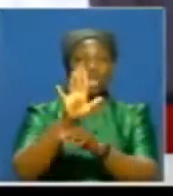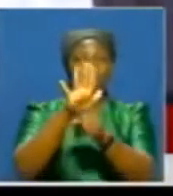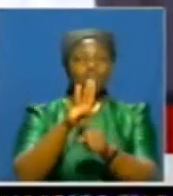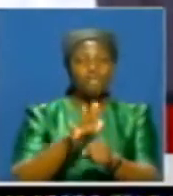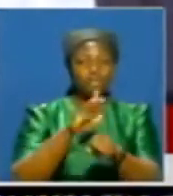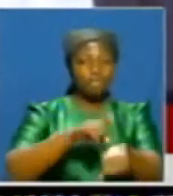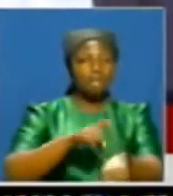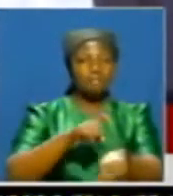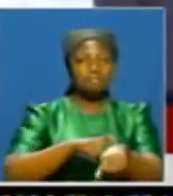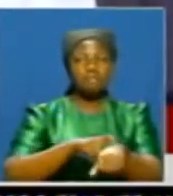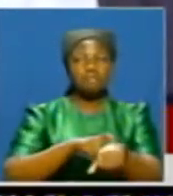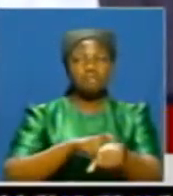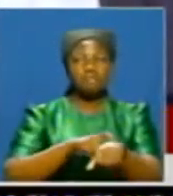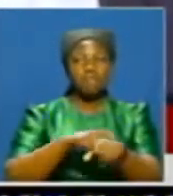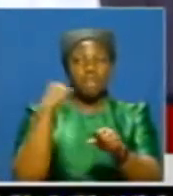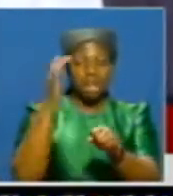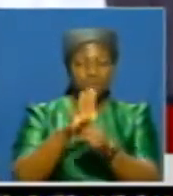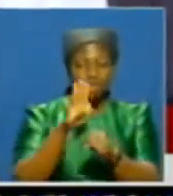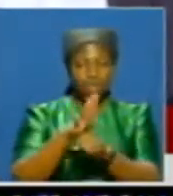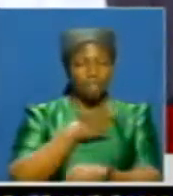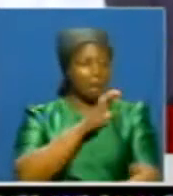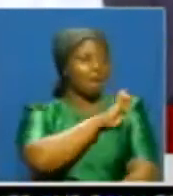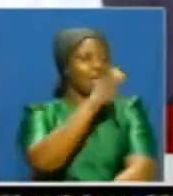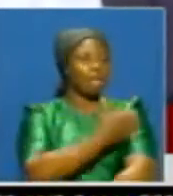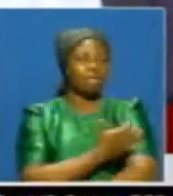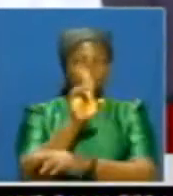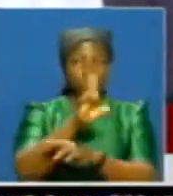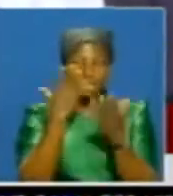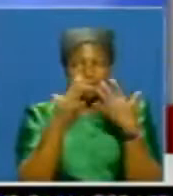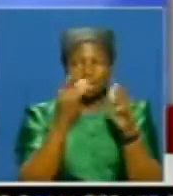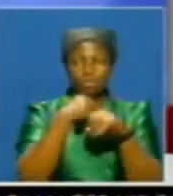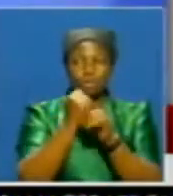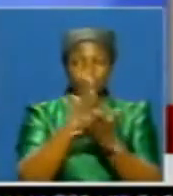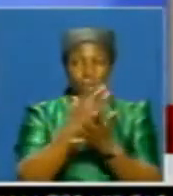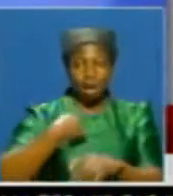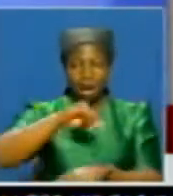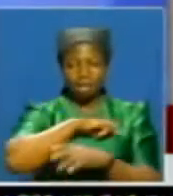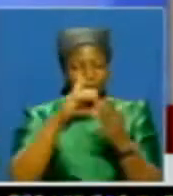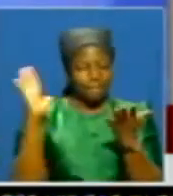actually a lot of our energy, to ensure that we are fighting the COVID.